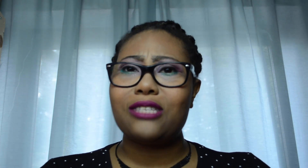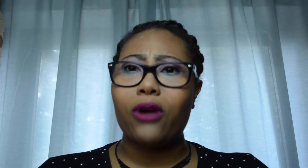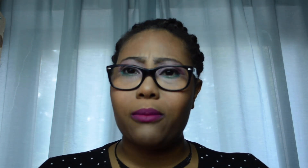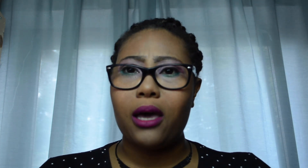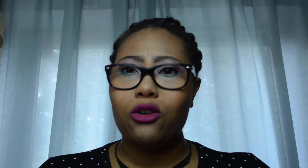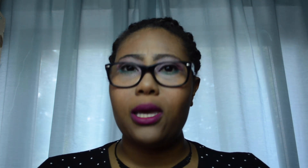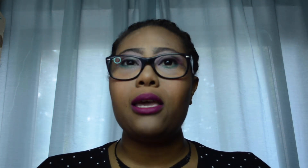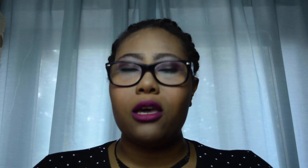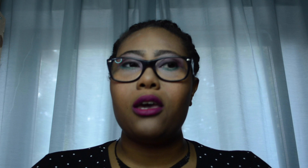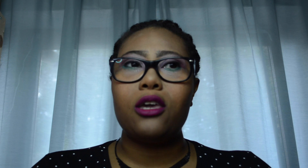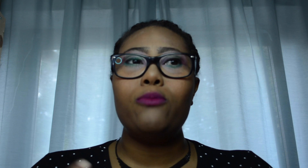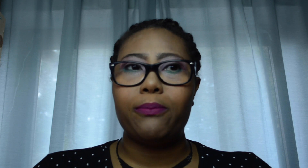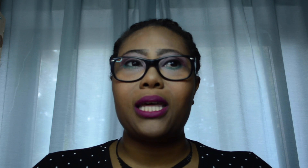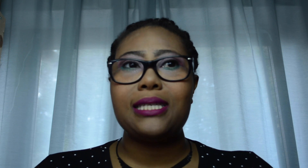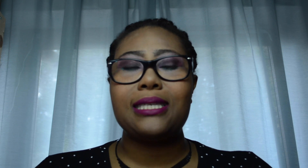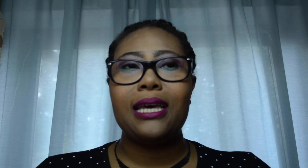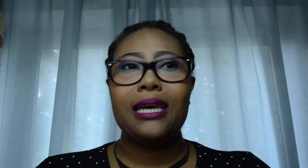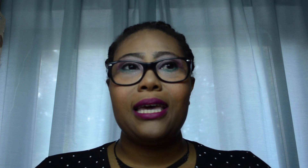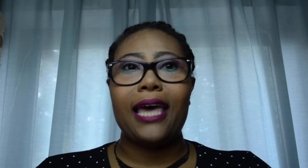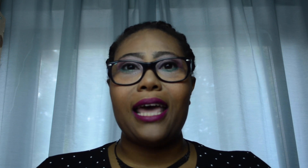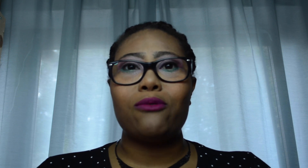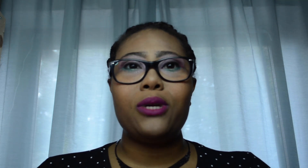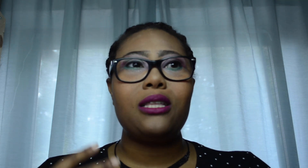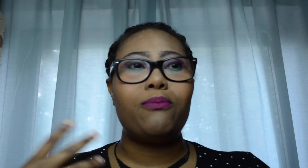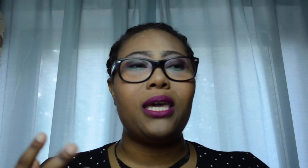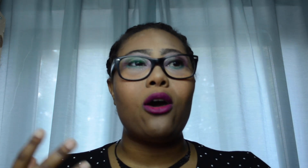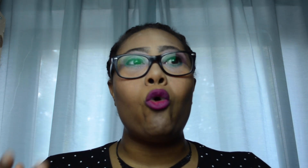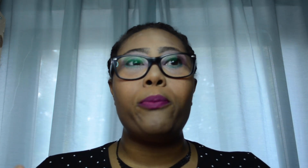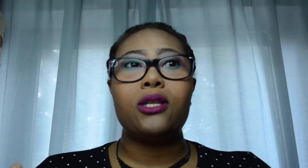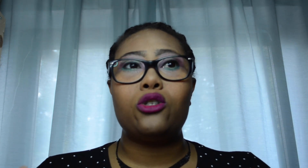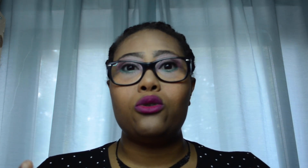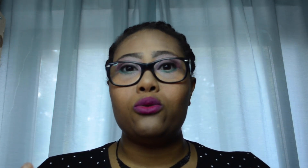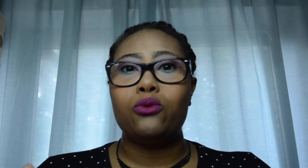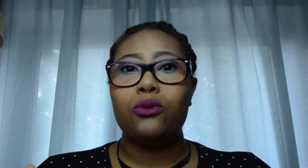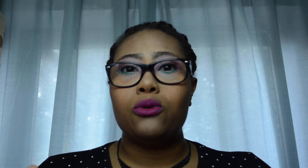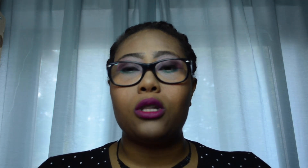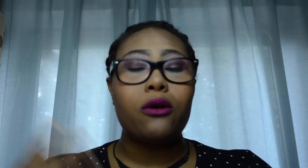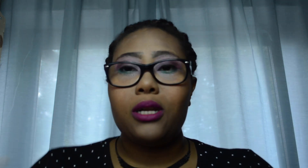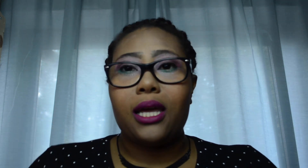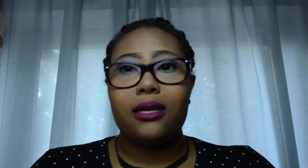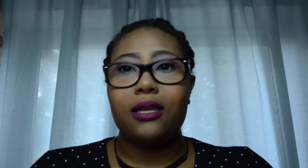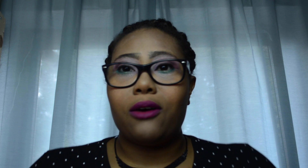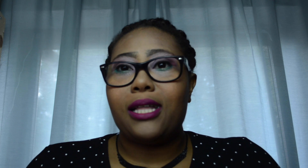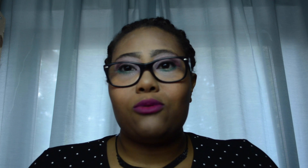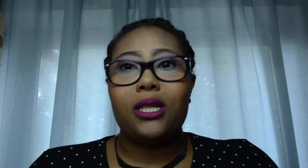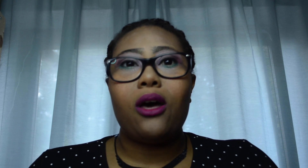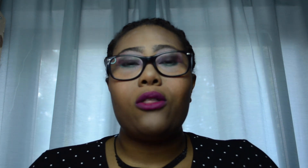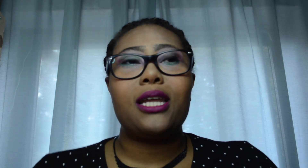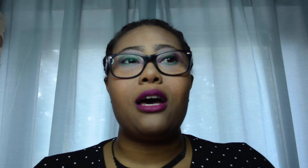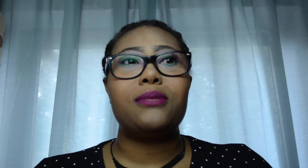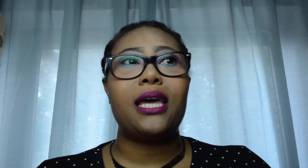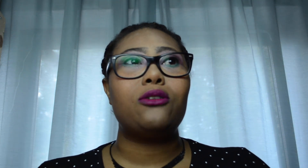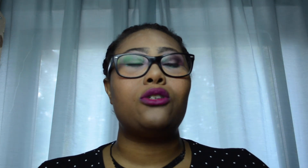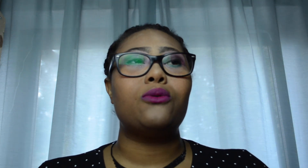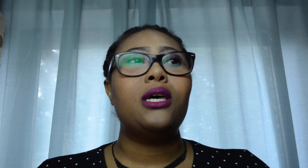discussing this from a human place. And really being open to learning, you know, that's really all